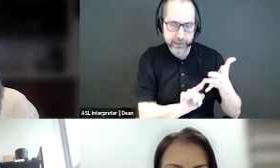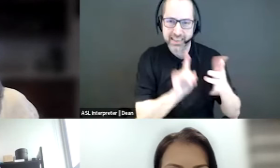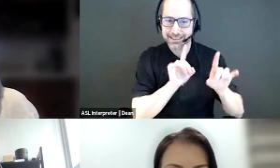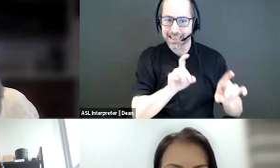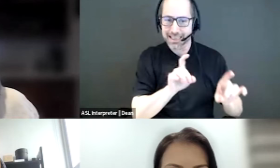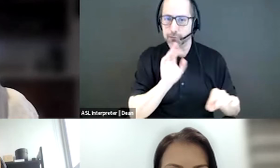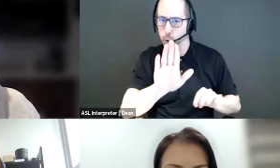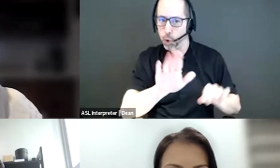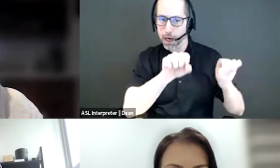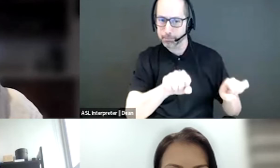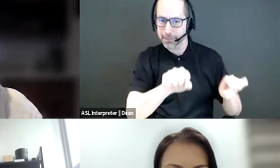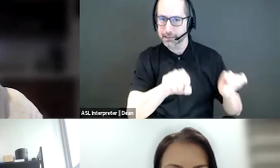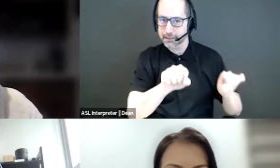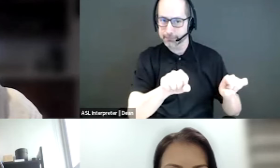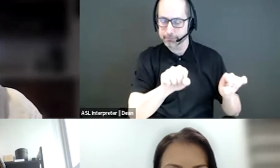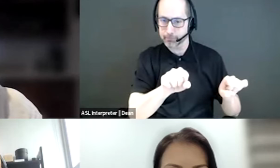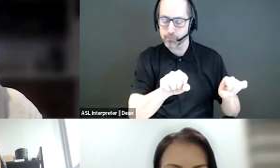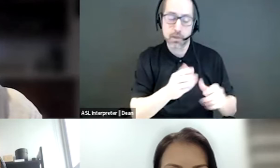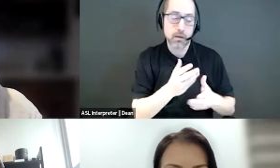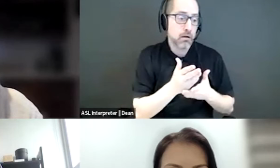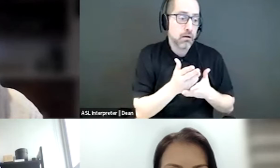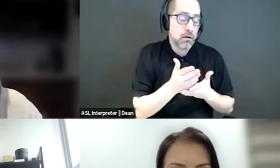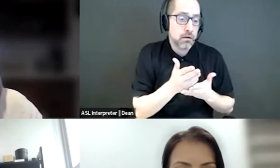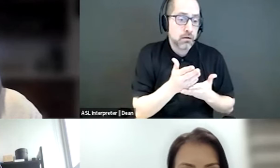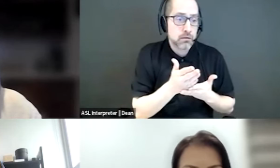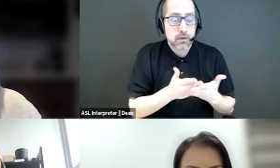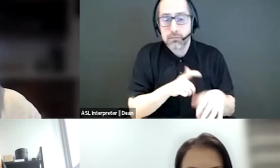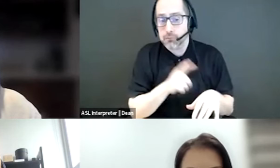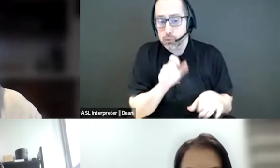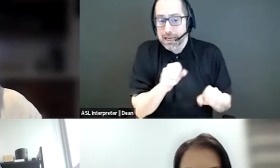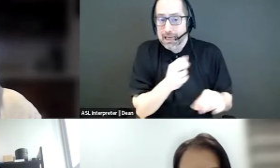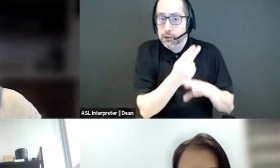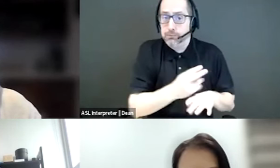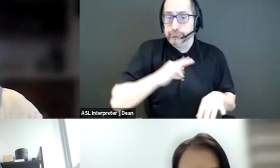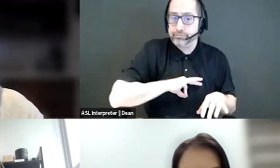that's used, when we're going through interviewing stages.